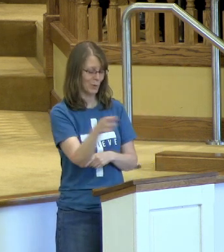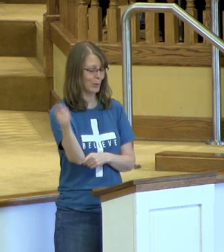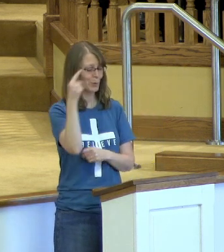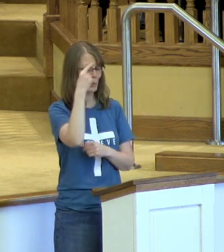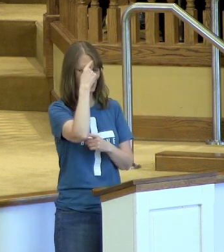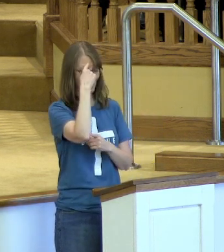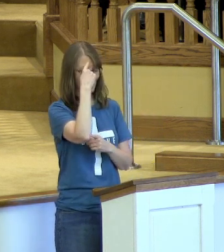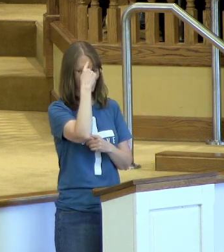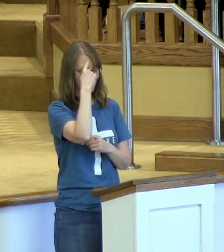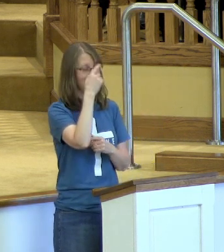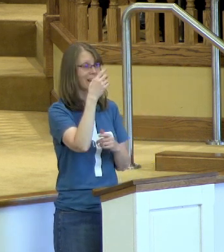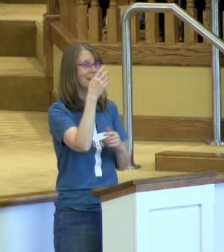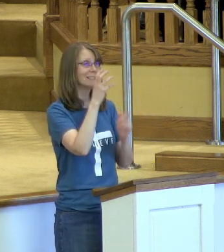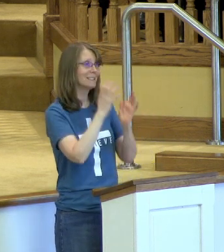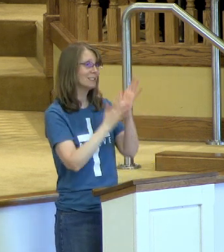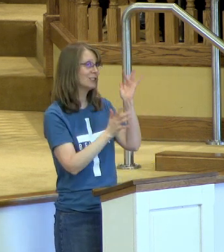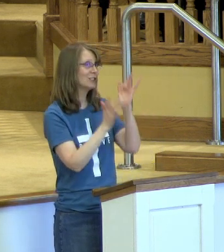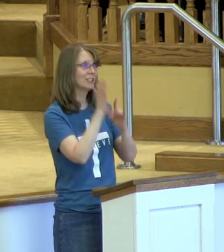I